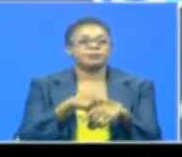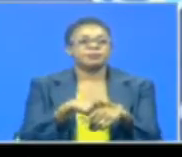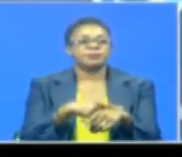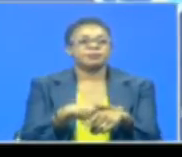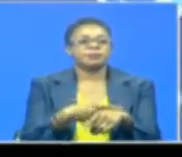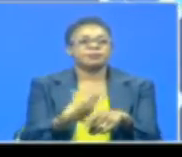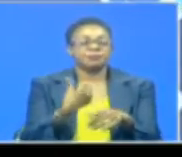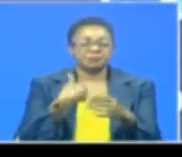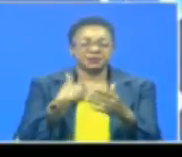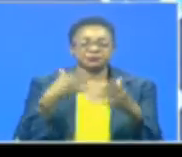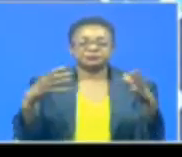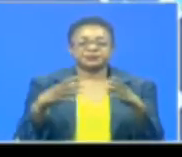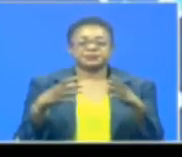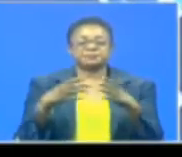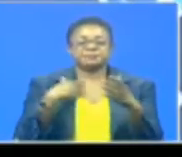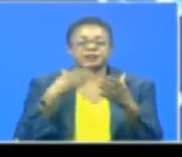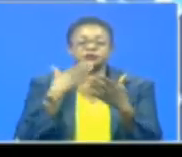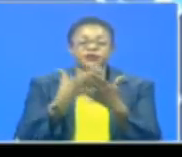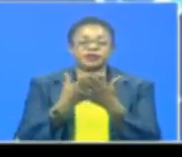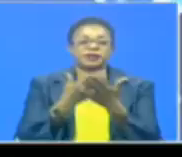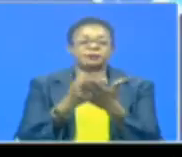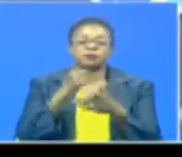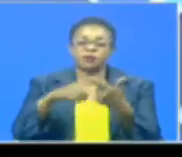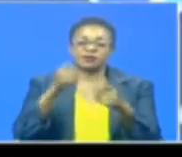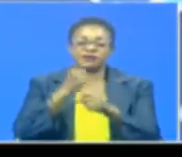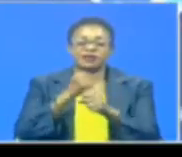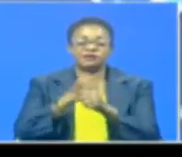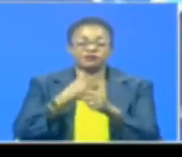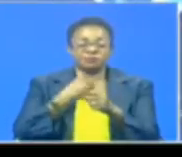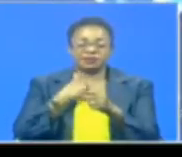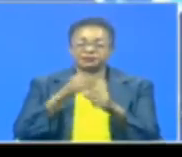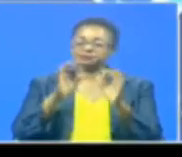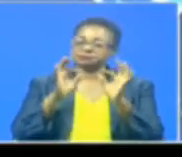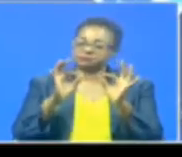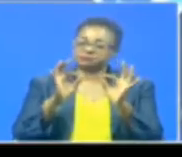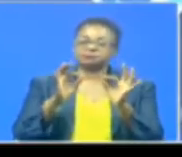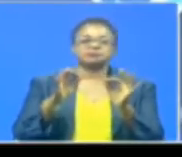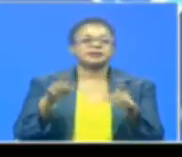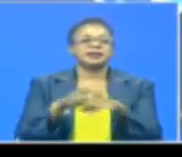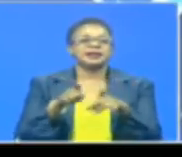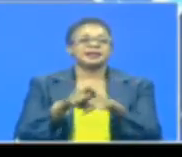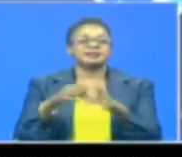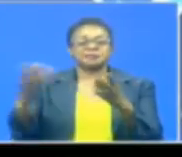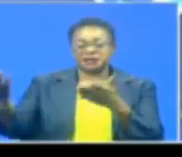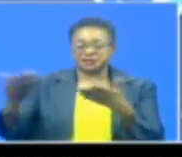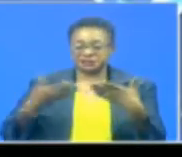Matimetu wangu wote, kile jambo amenifanyia ni poa. Hata vile nimepata hii kitu nimefurahi tu